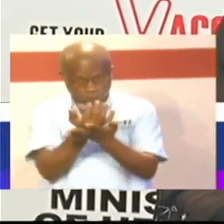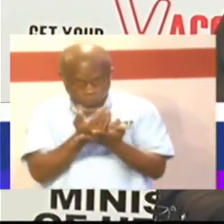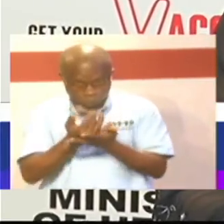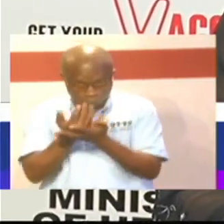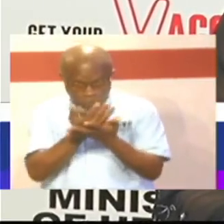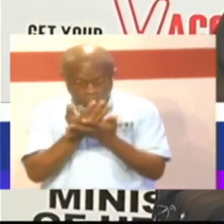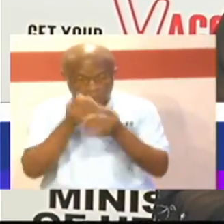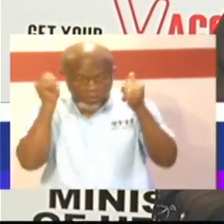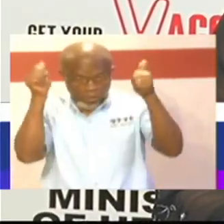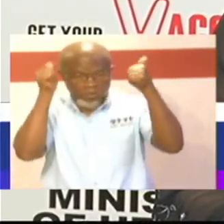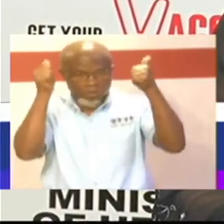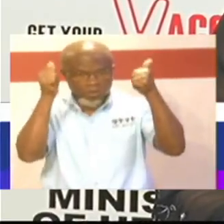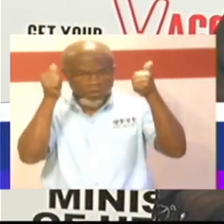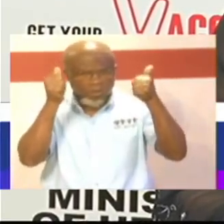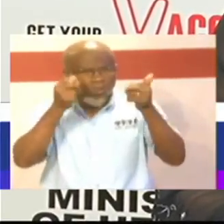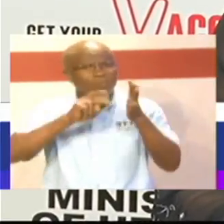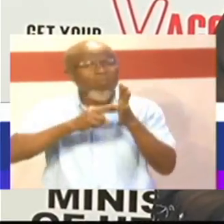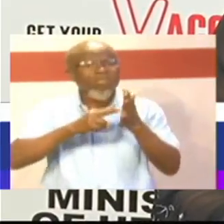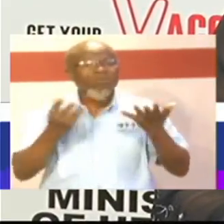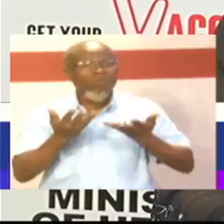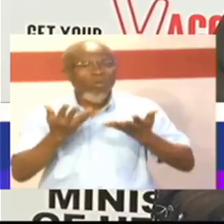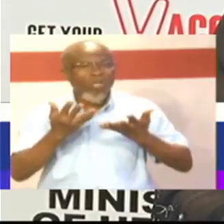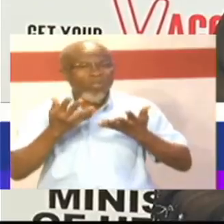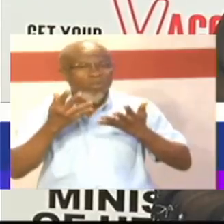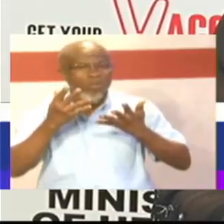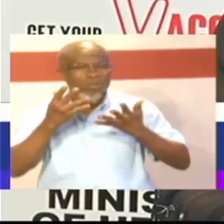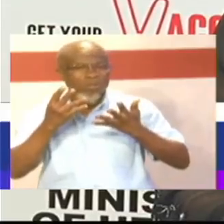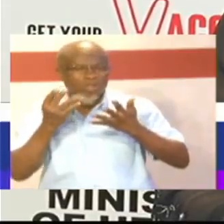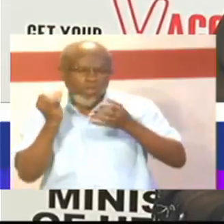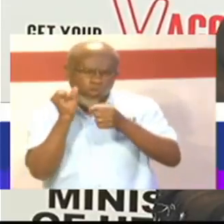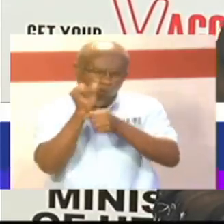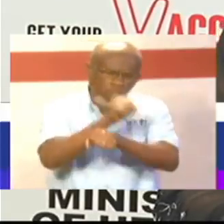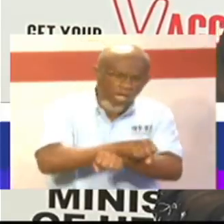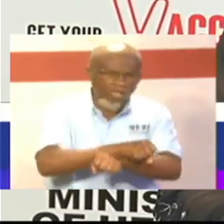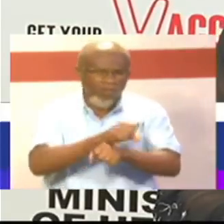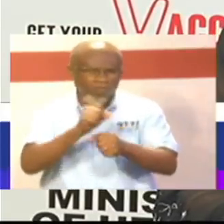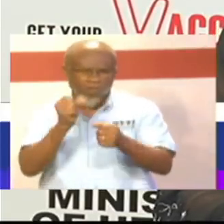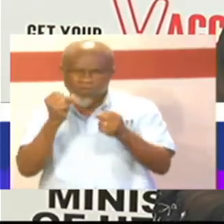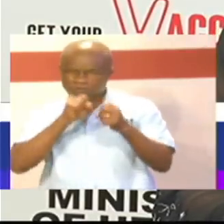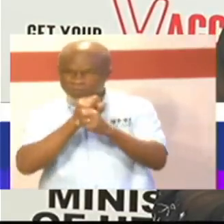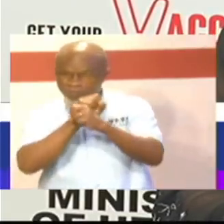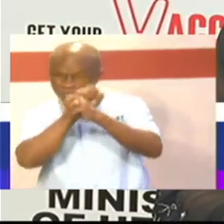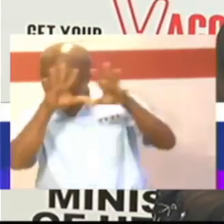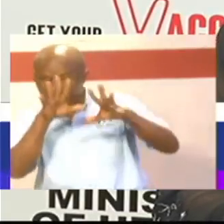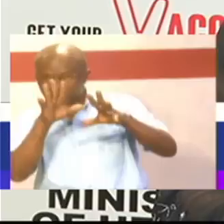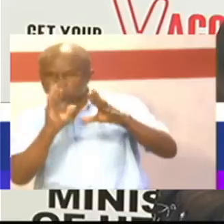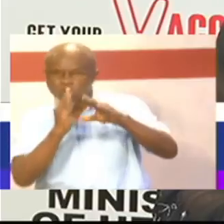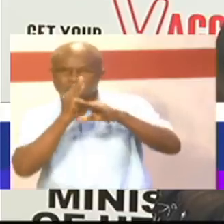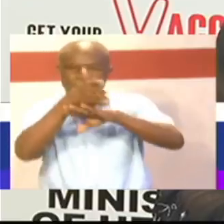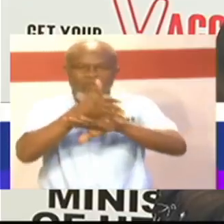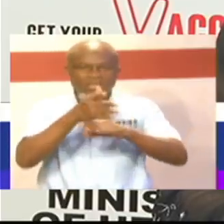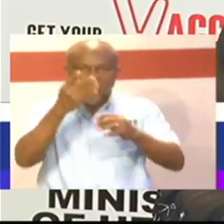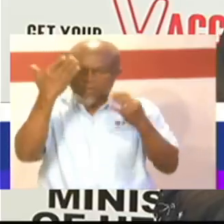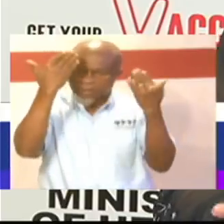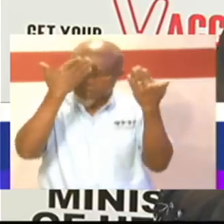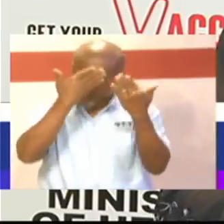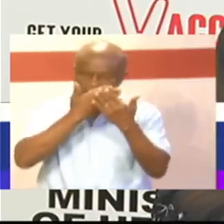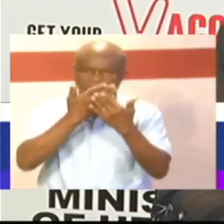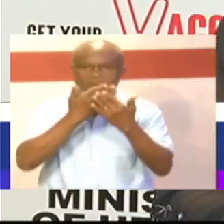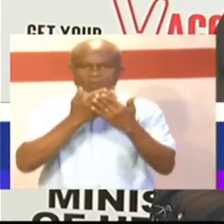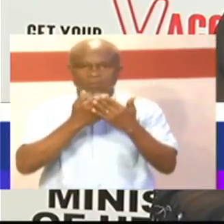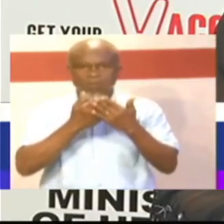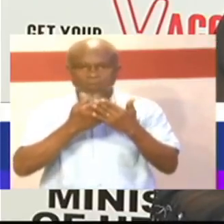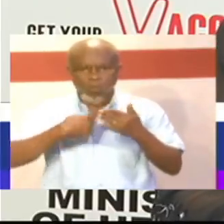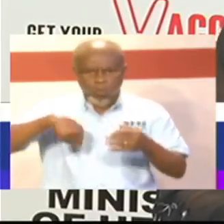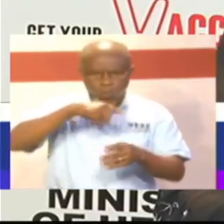Diwali symbolizes the triumph of light over darkness. We, the health